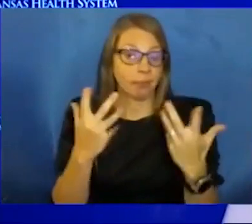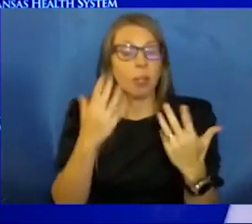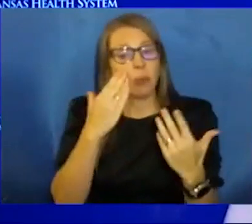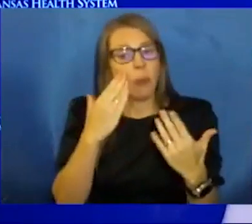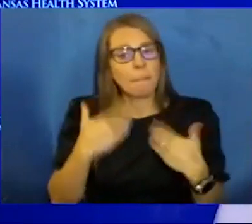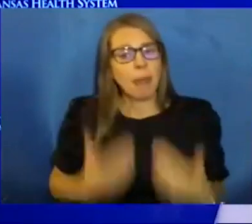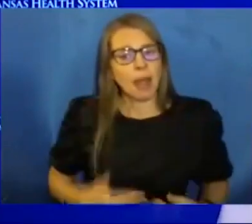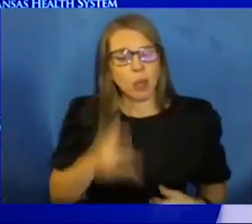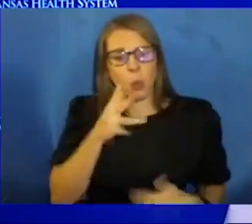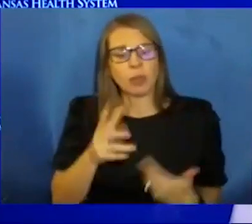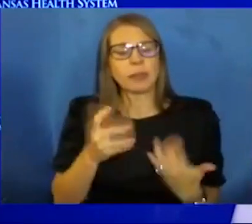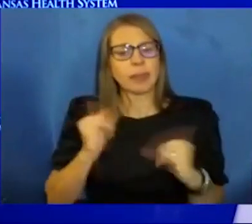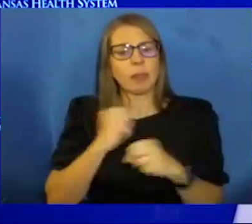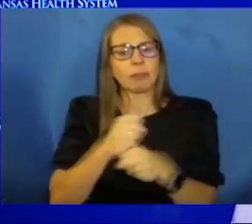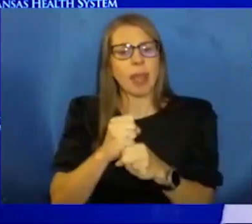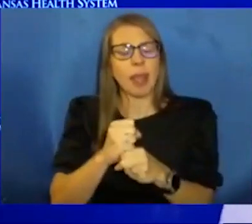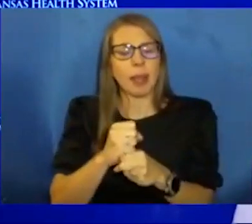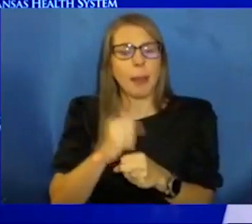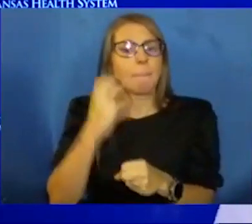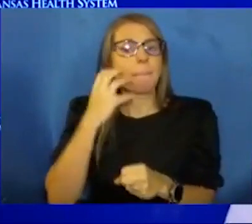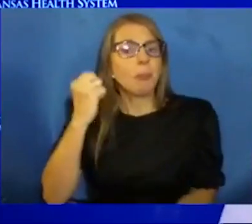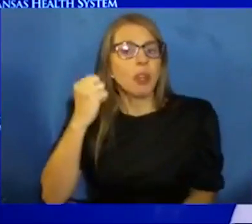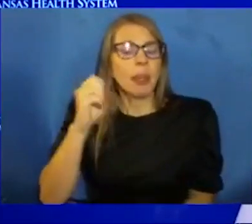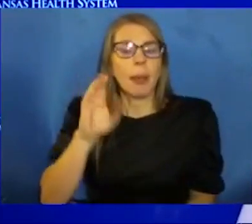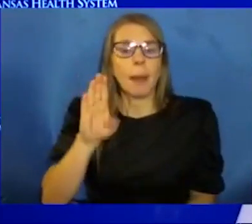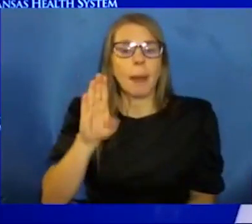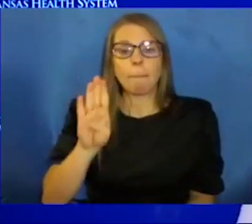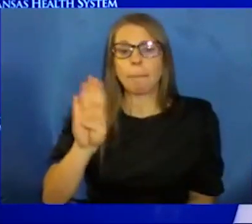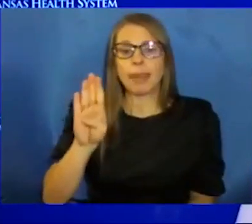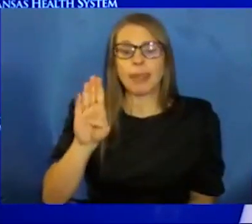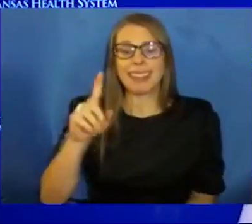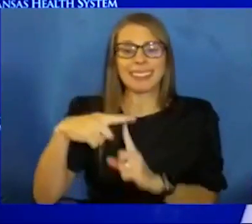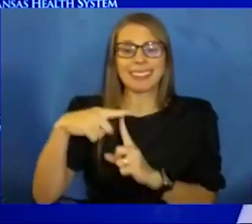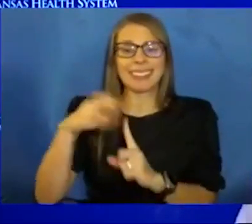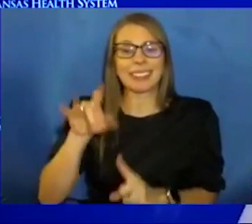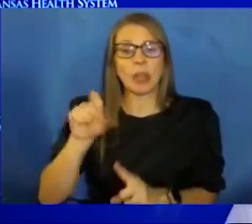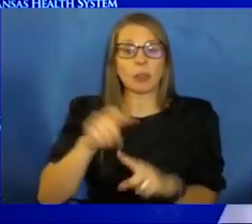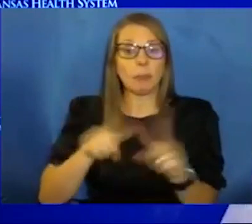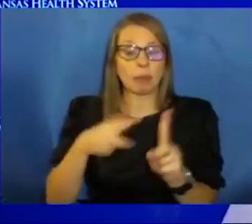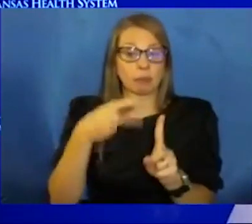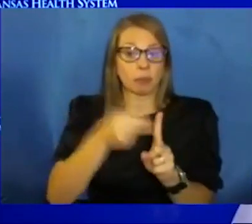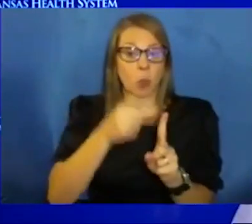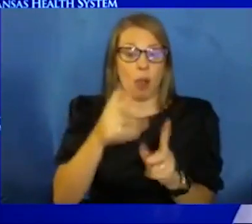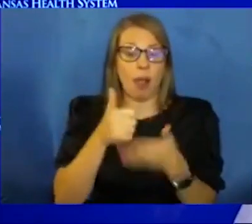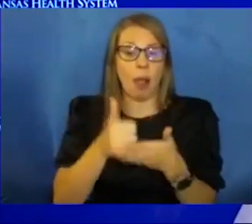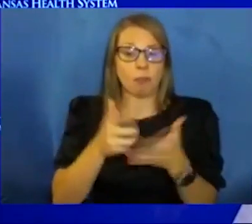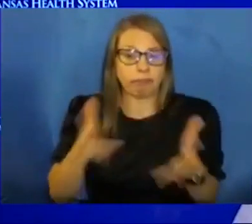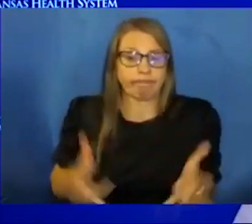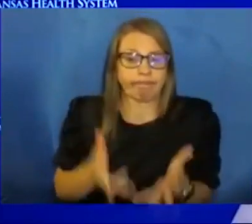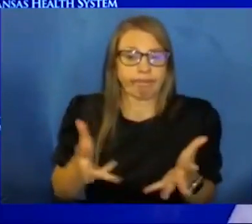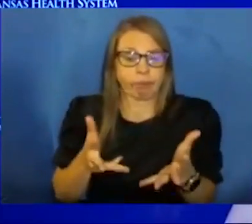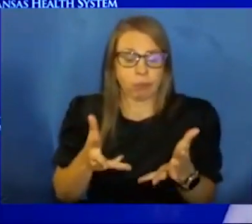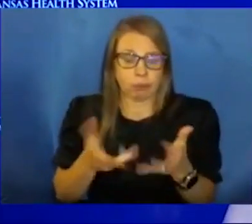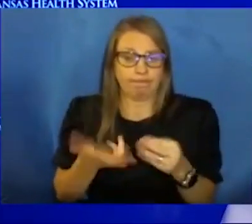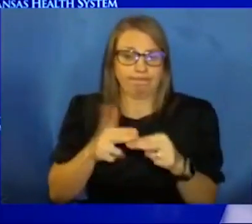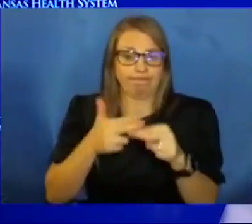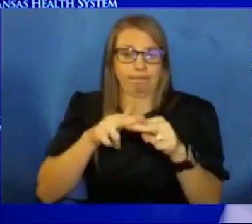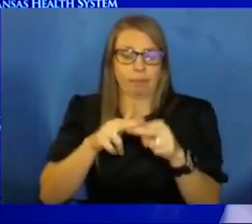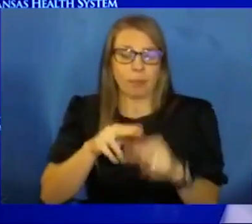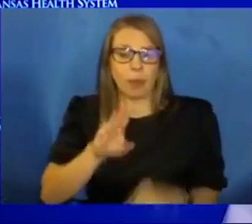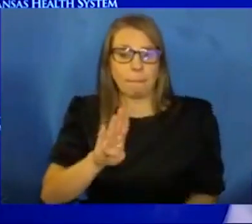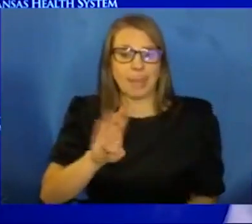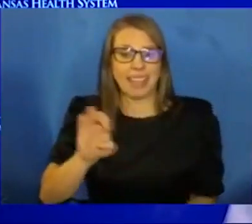antibody levels. Therefore, maybe they won't have as much protection. How long does that overall protection last?